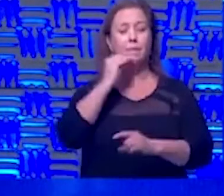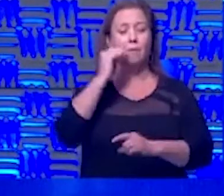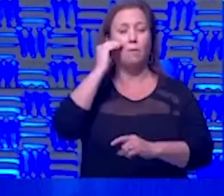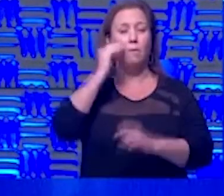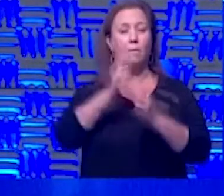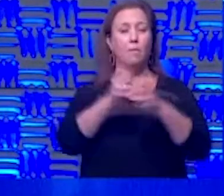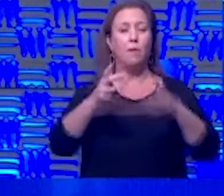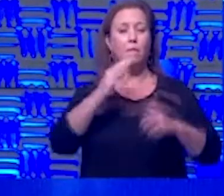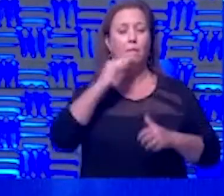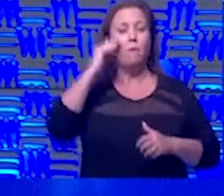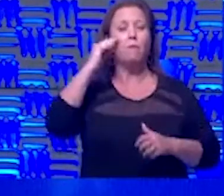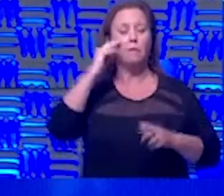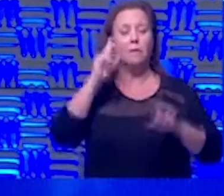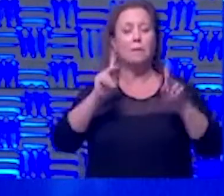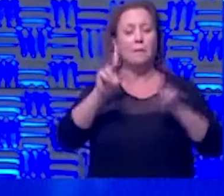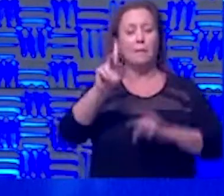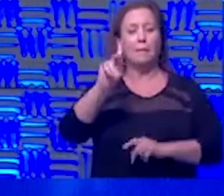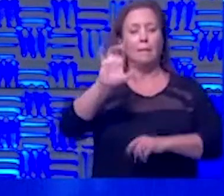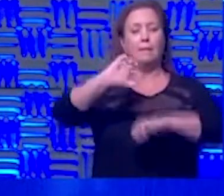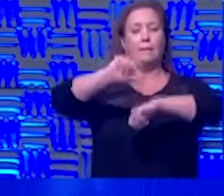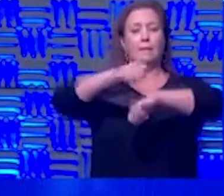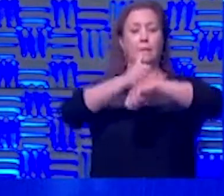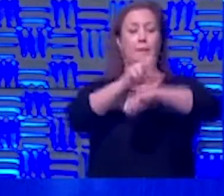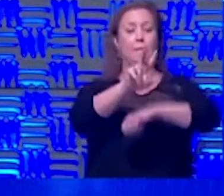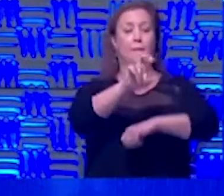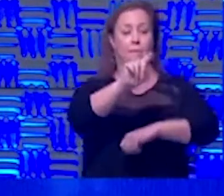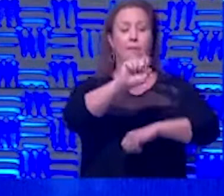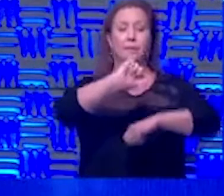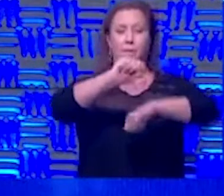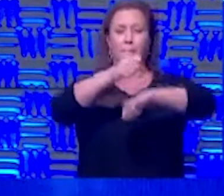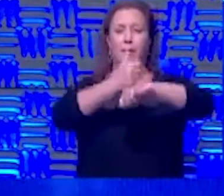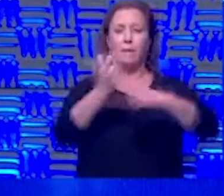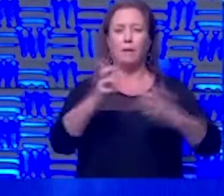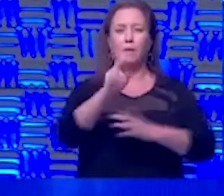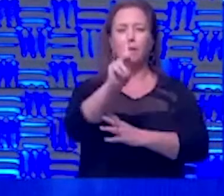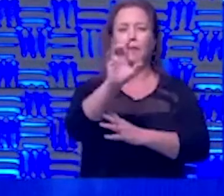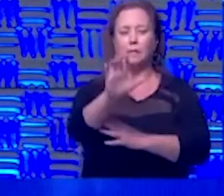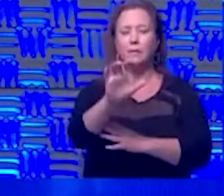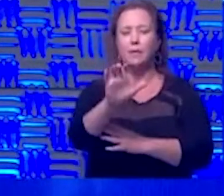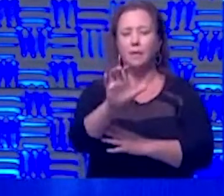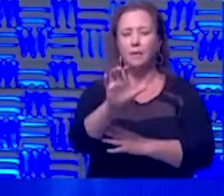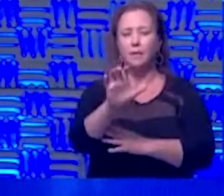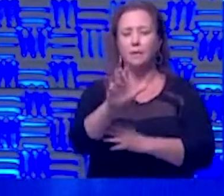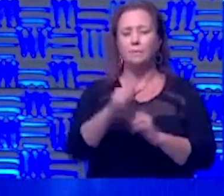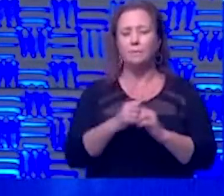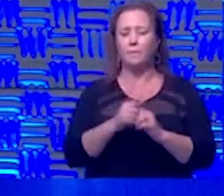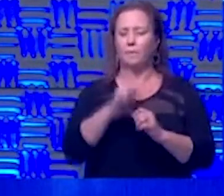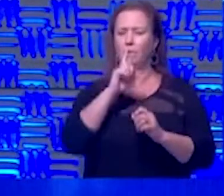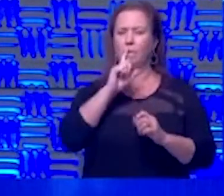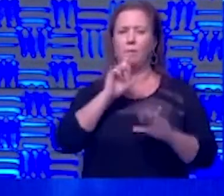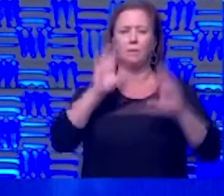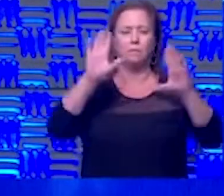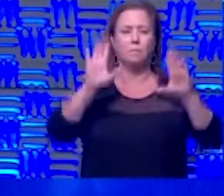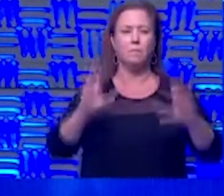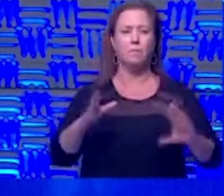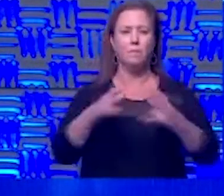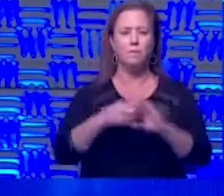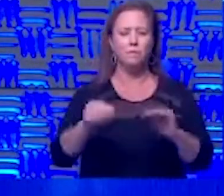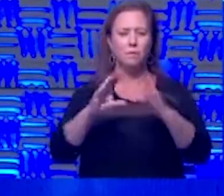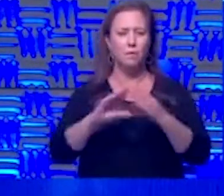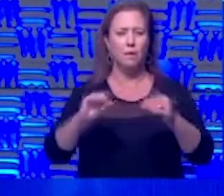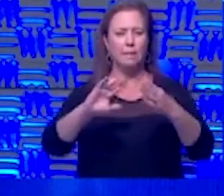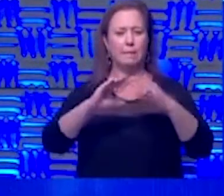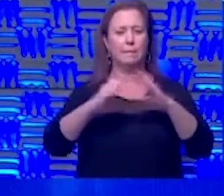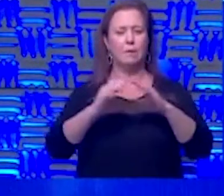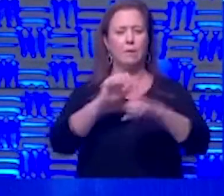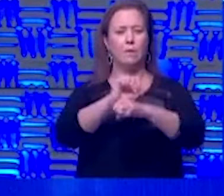that folks here in Kansas City have started, some of our veterans in Kansas City have started. And I think it's really a remarkable story of a community that